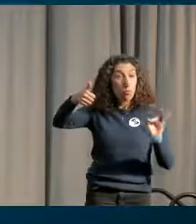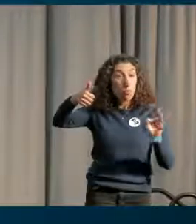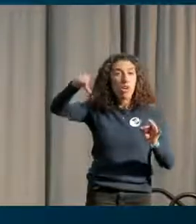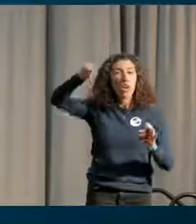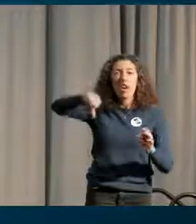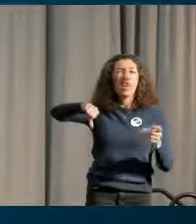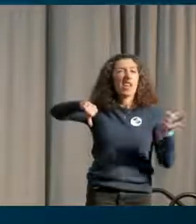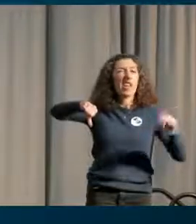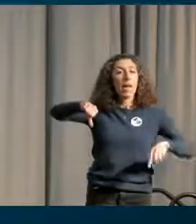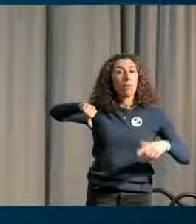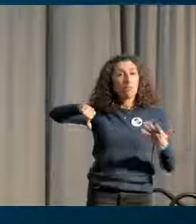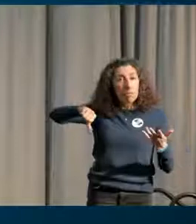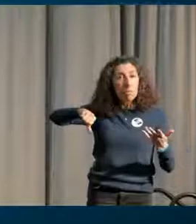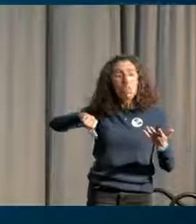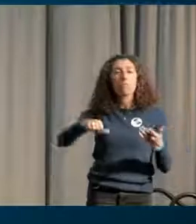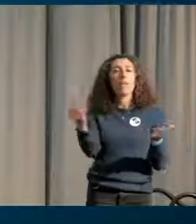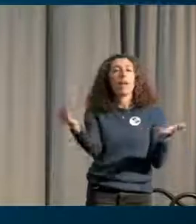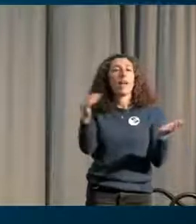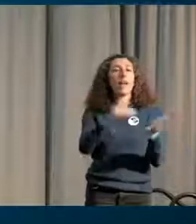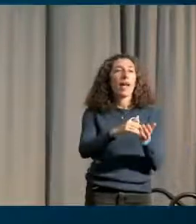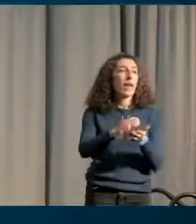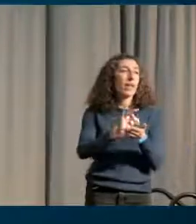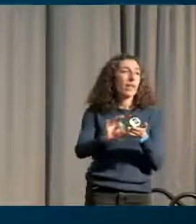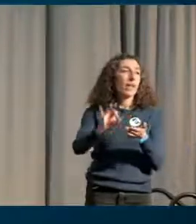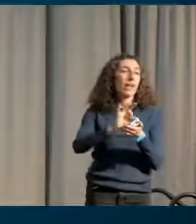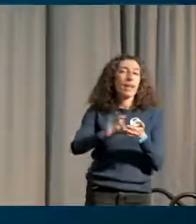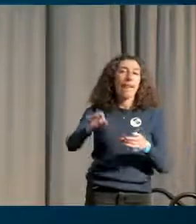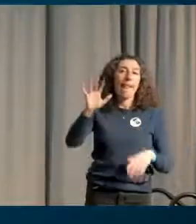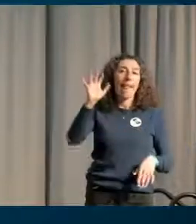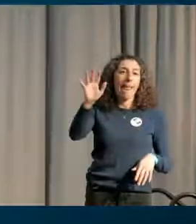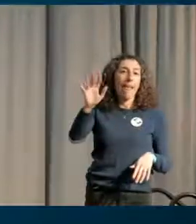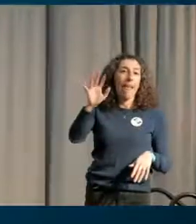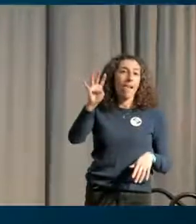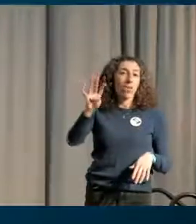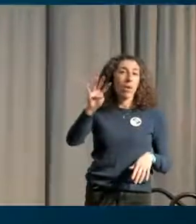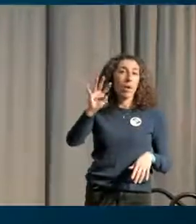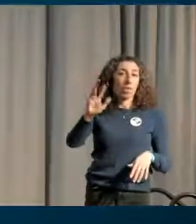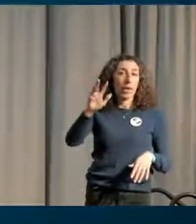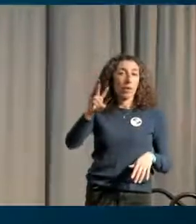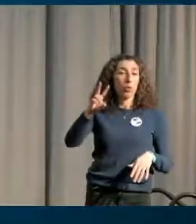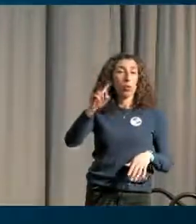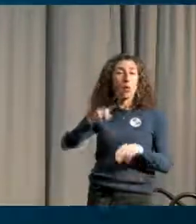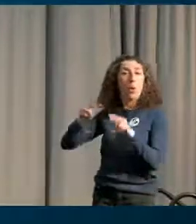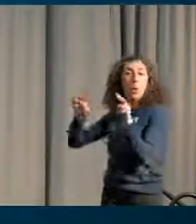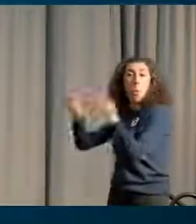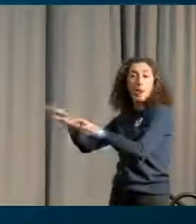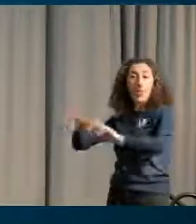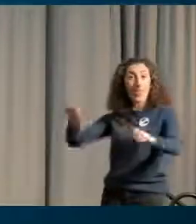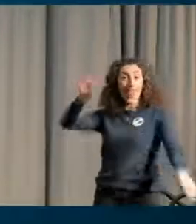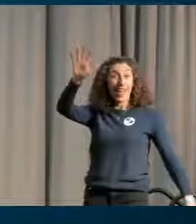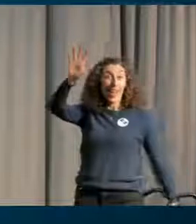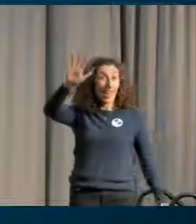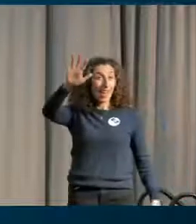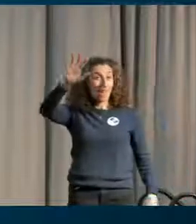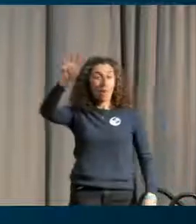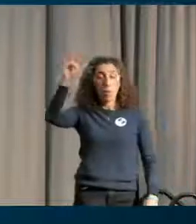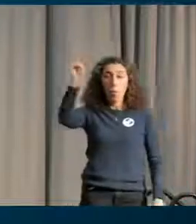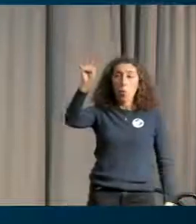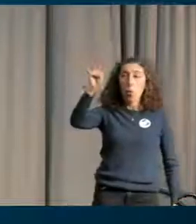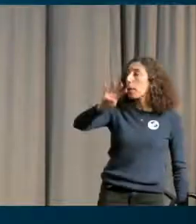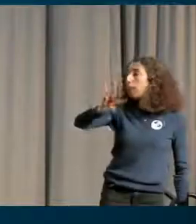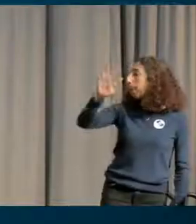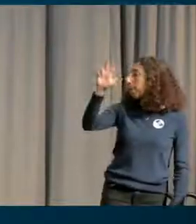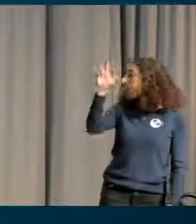interesting. All right, I want another countdown. Let's see if I can do it. So give me the count of 5. So 5, 4, 3, 2, 1. So 5.